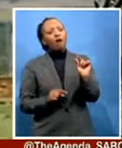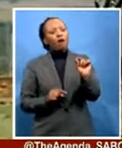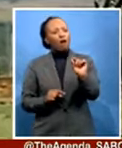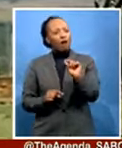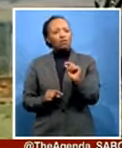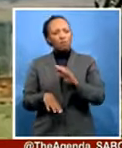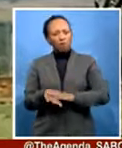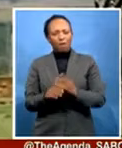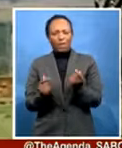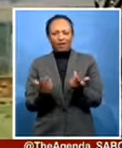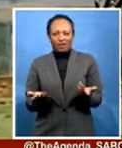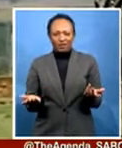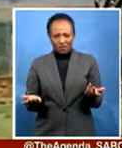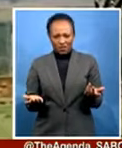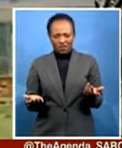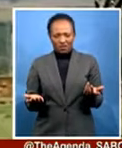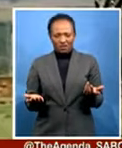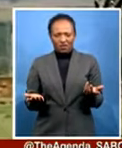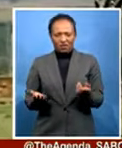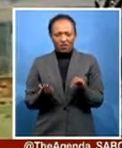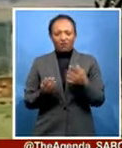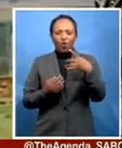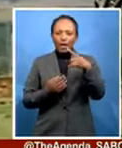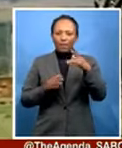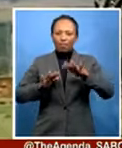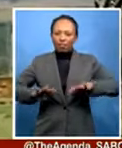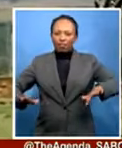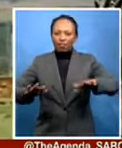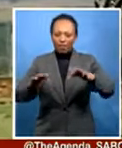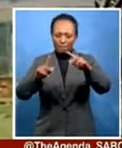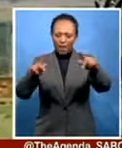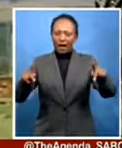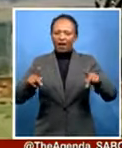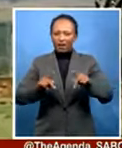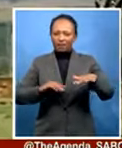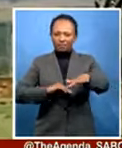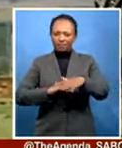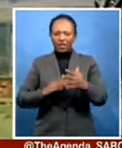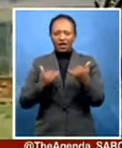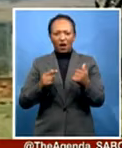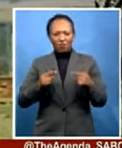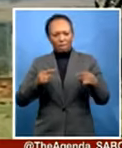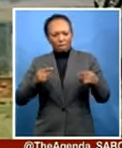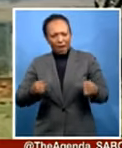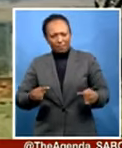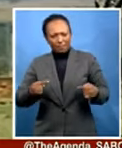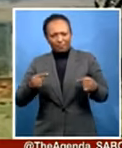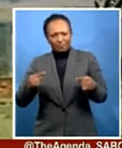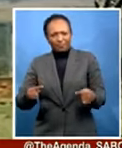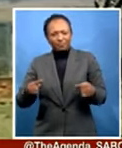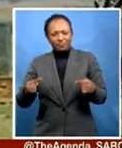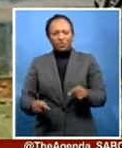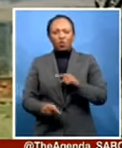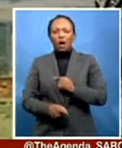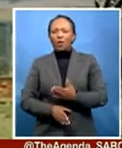areas, and that's so important. We're seriously battling with unemployment and poverty and things like that, and we're